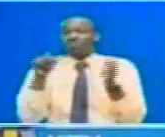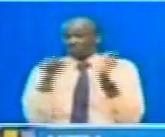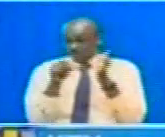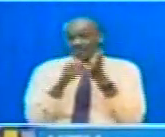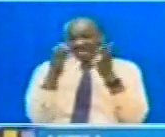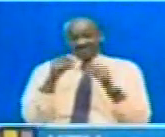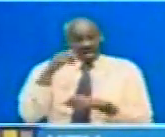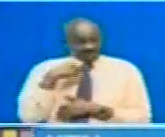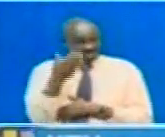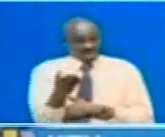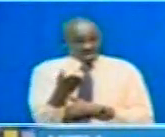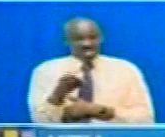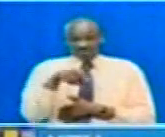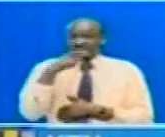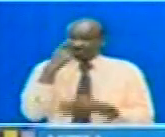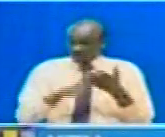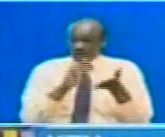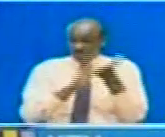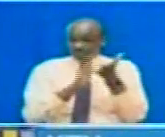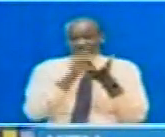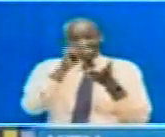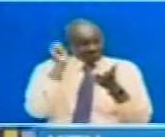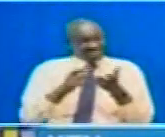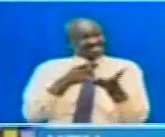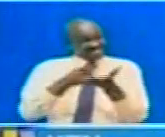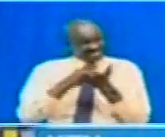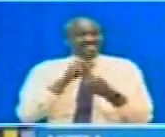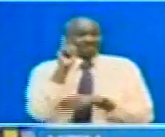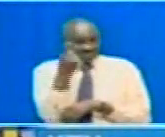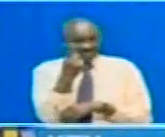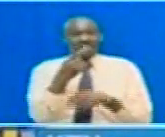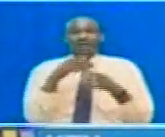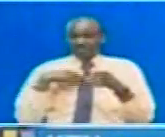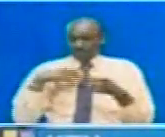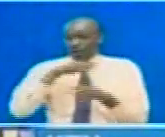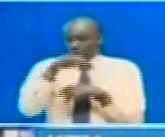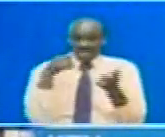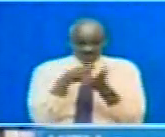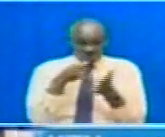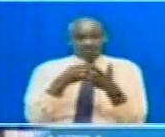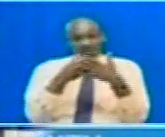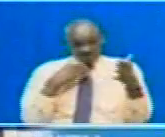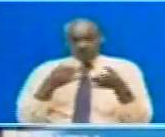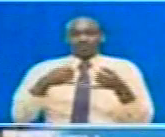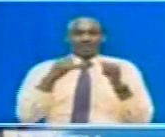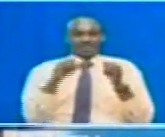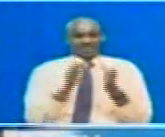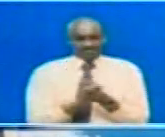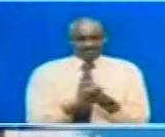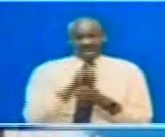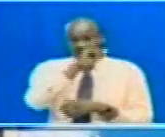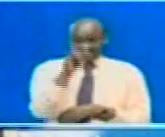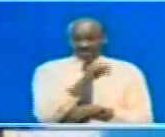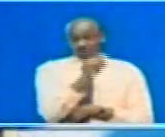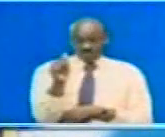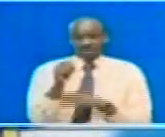Kenyan Premier League Limited said today that the proposal will have to be discussed at length by stakeholders before it can be implemented. Hassan Jumaa